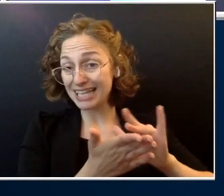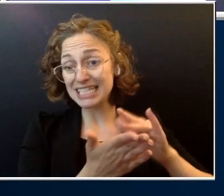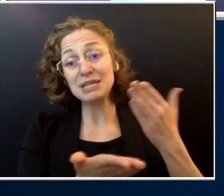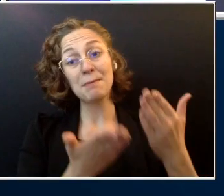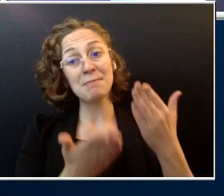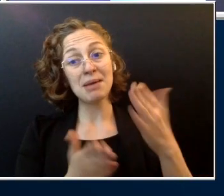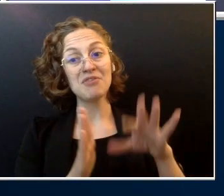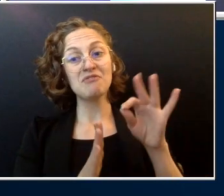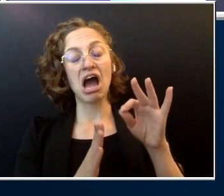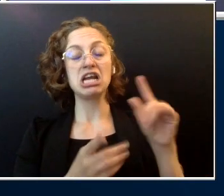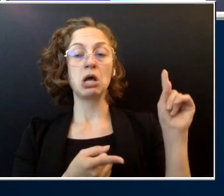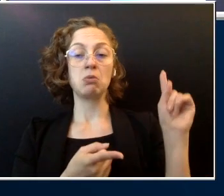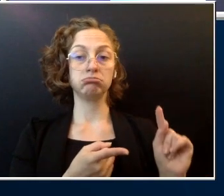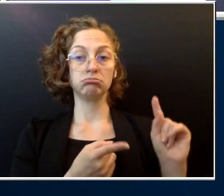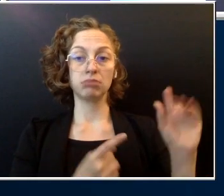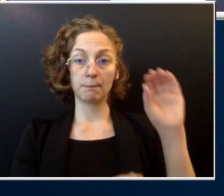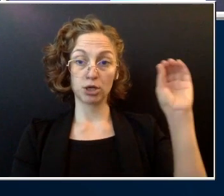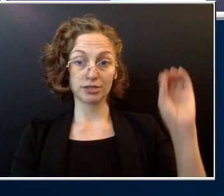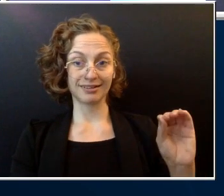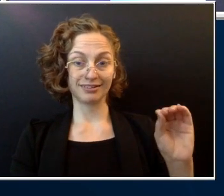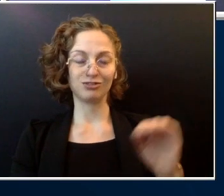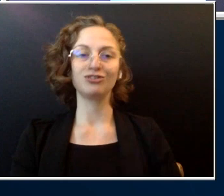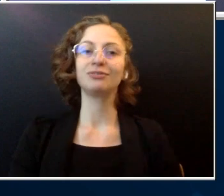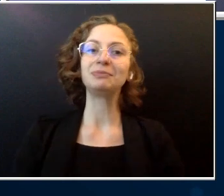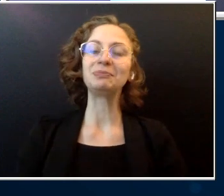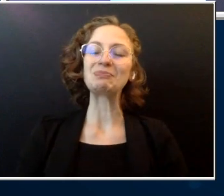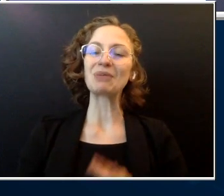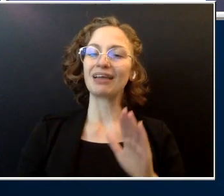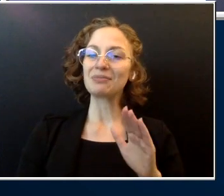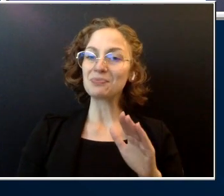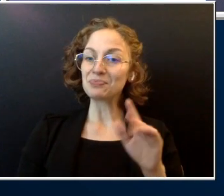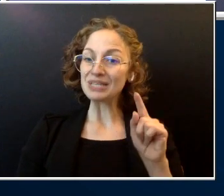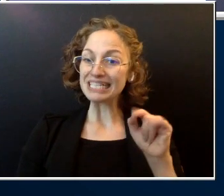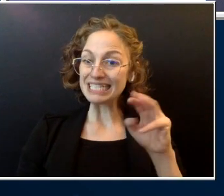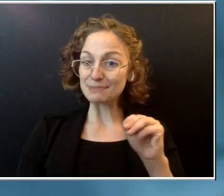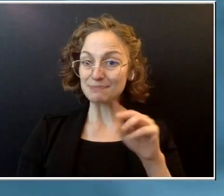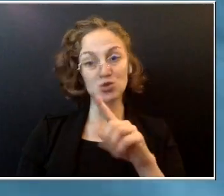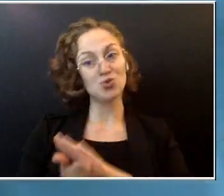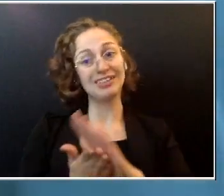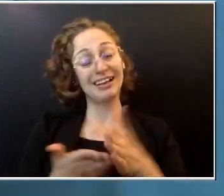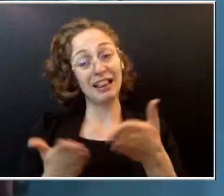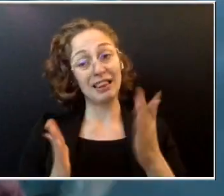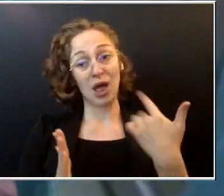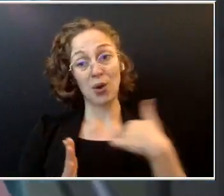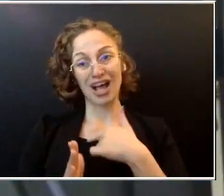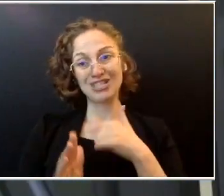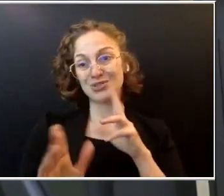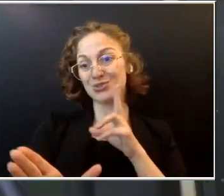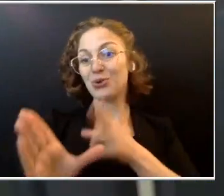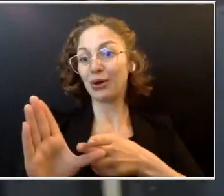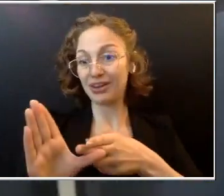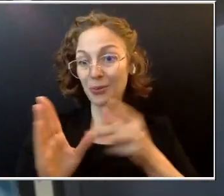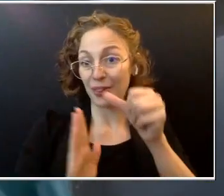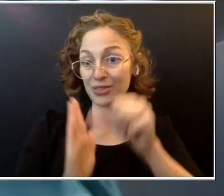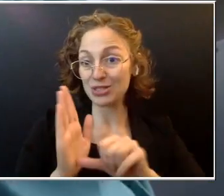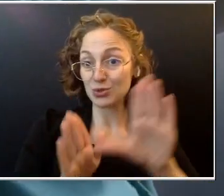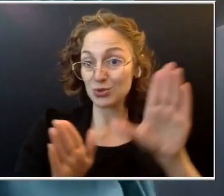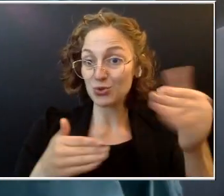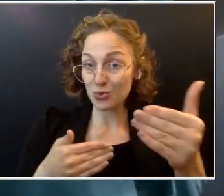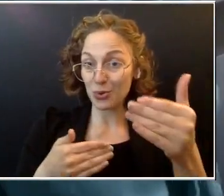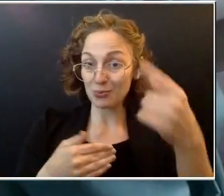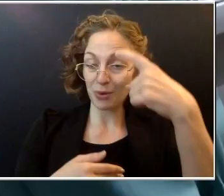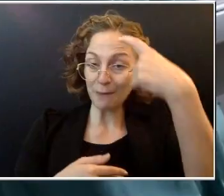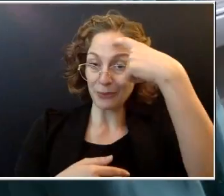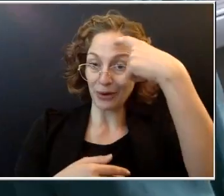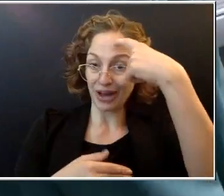you were kind enough to let us head into the OR with you when you were going in for brain surgery. Just tell us a little bit about